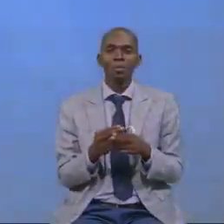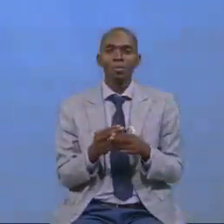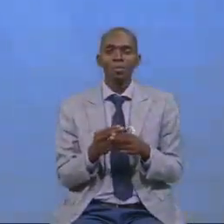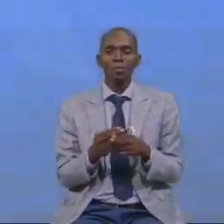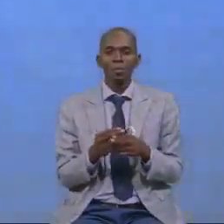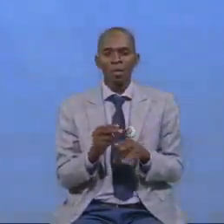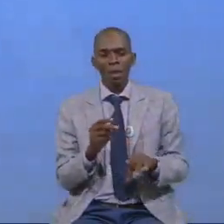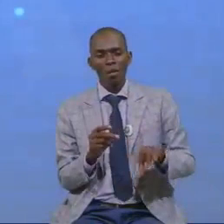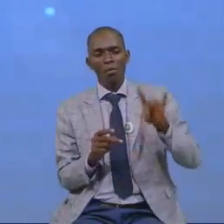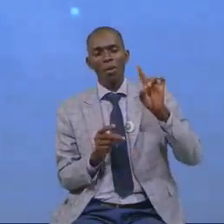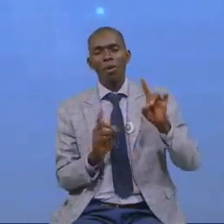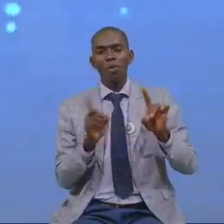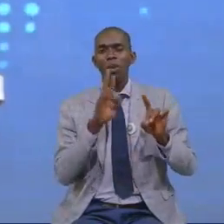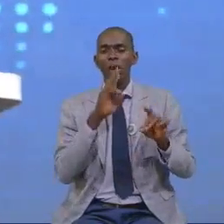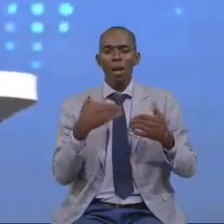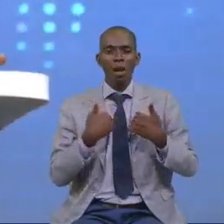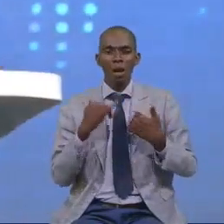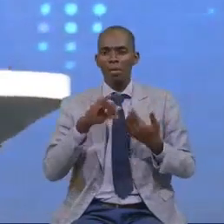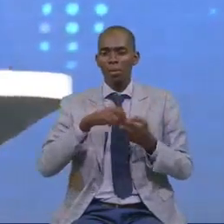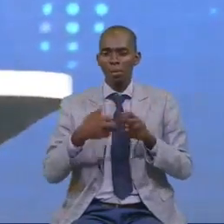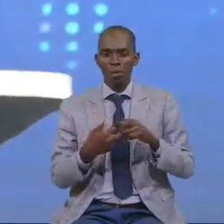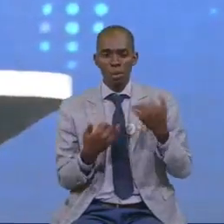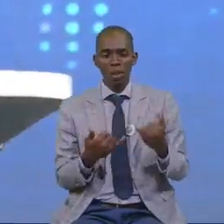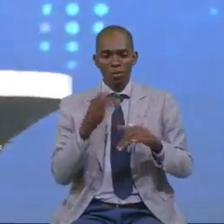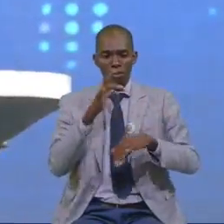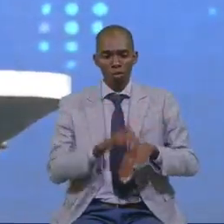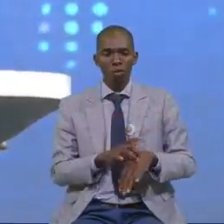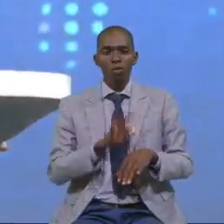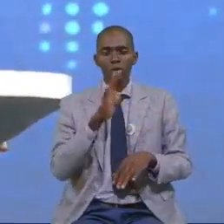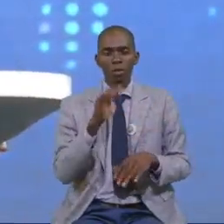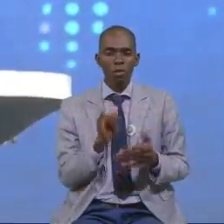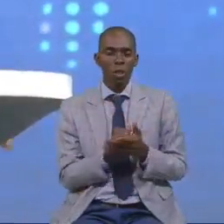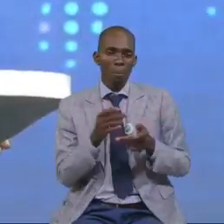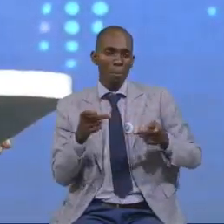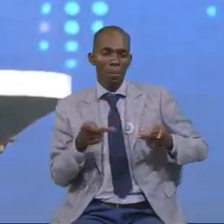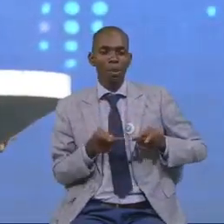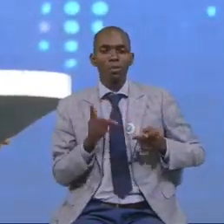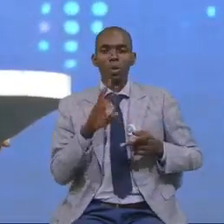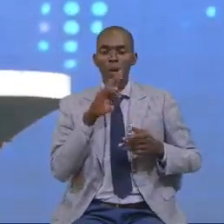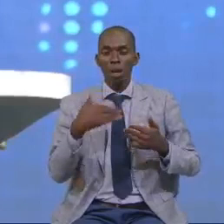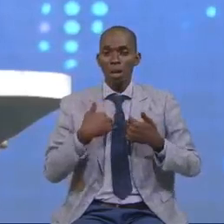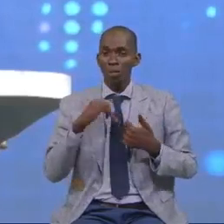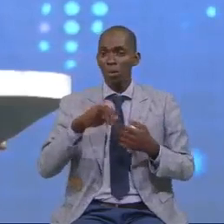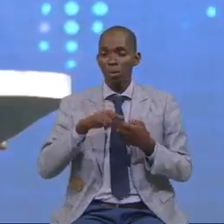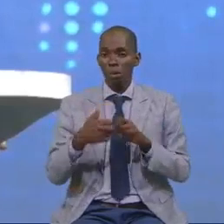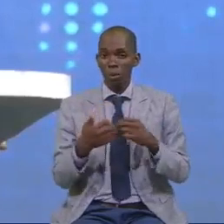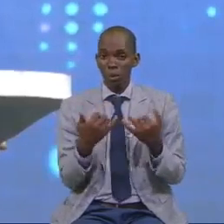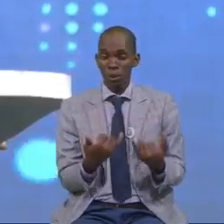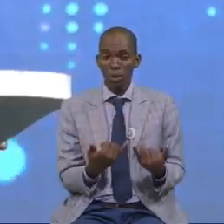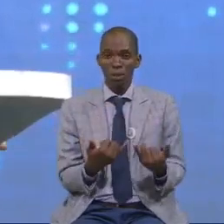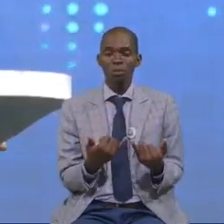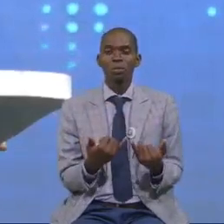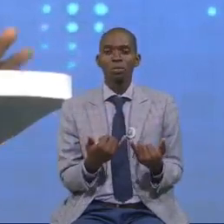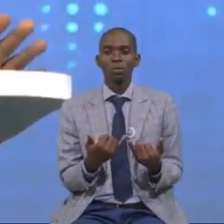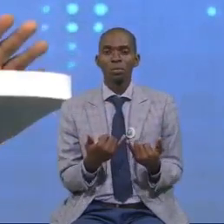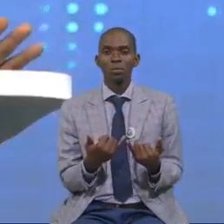Identify where you have the problem and lay your hand upon the place you have the